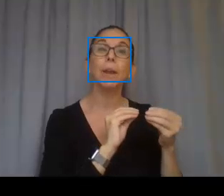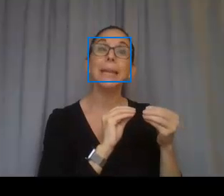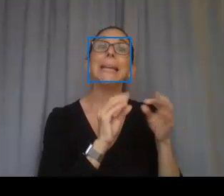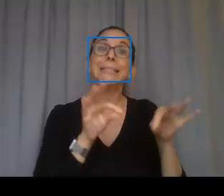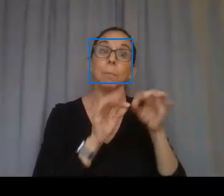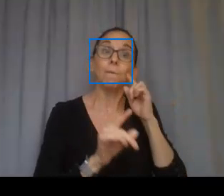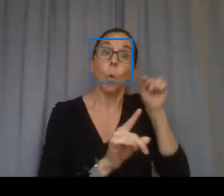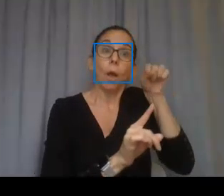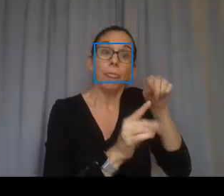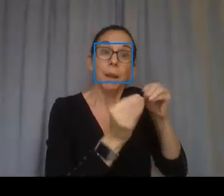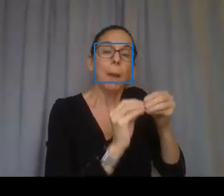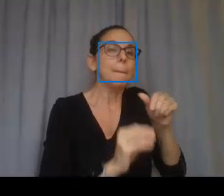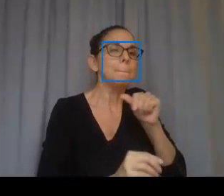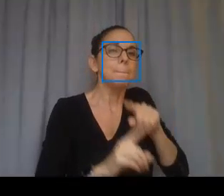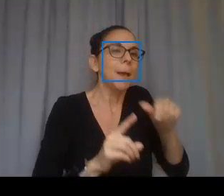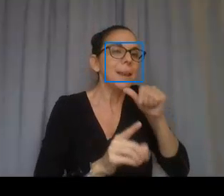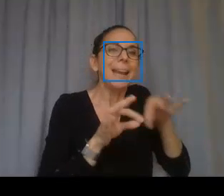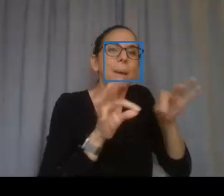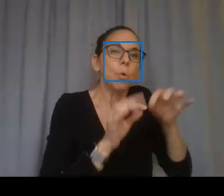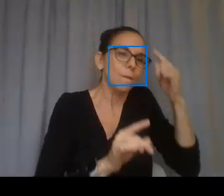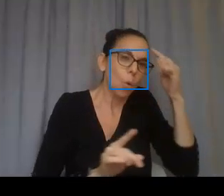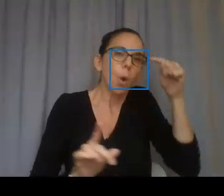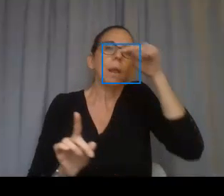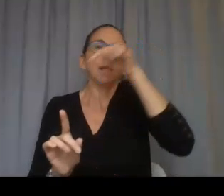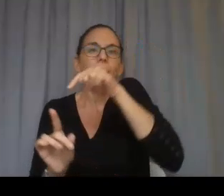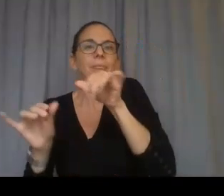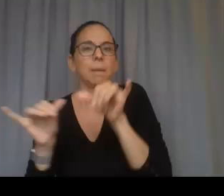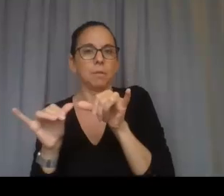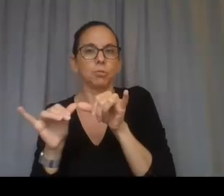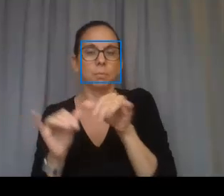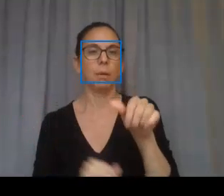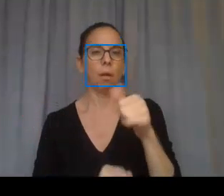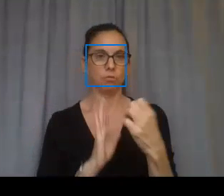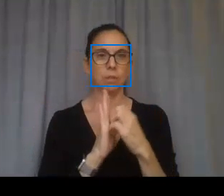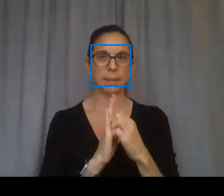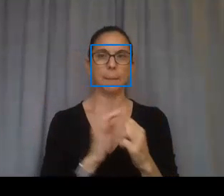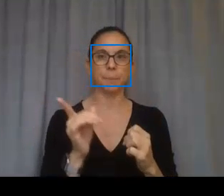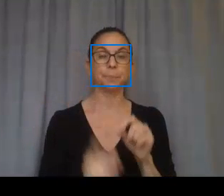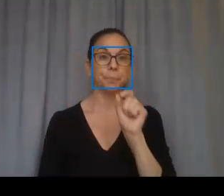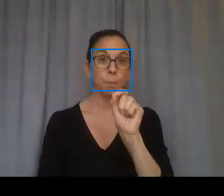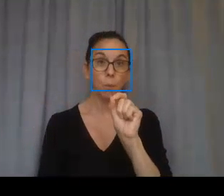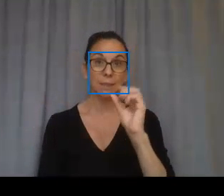number, but it's not significant to the measurement. Here's another example.